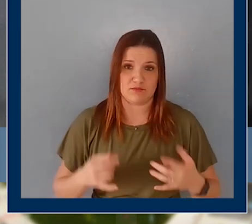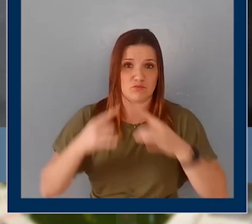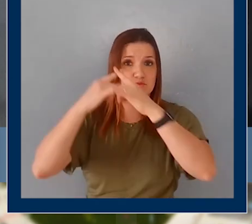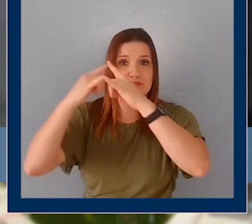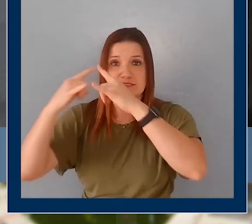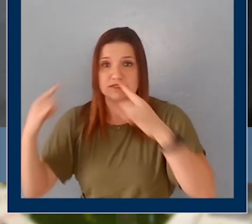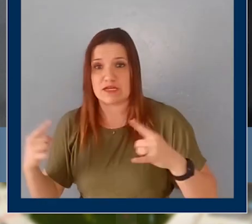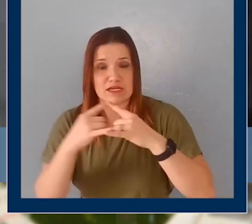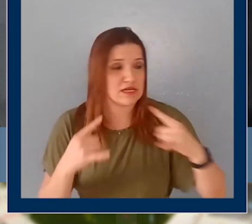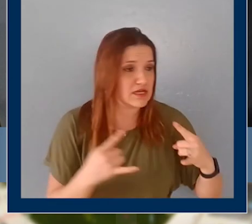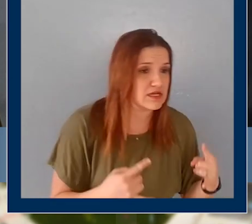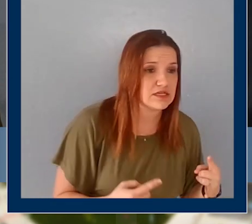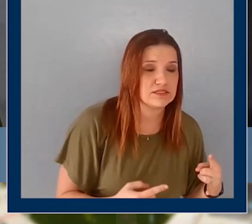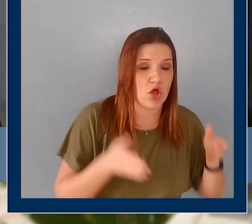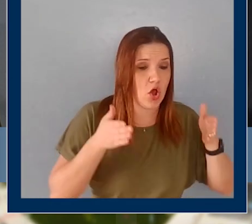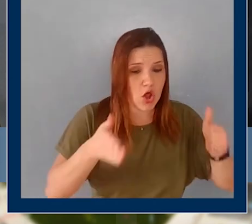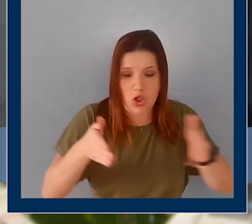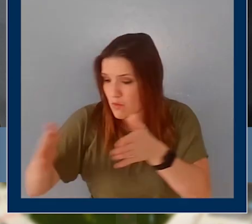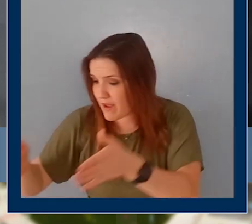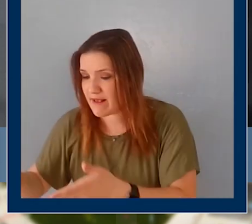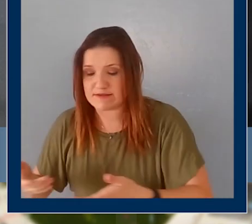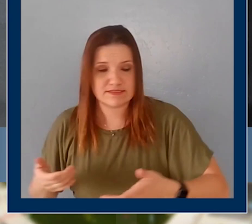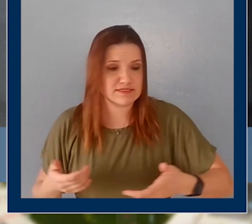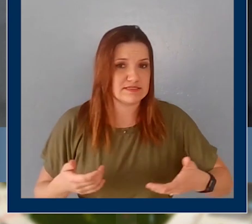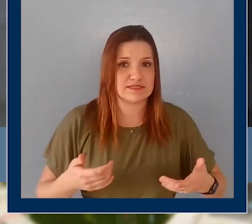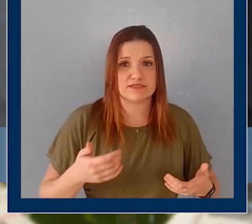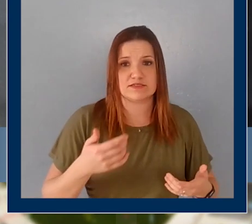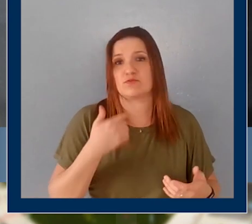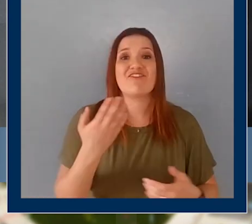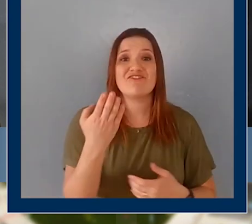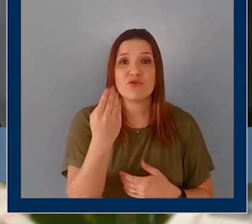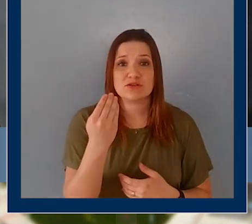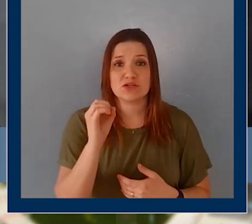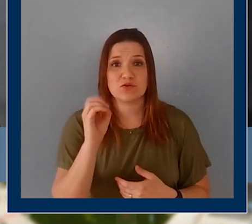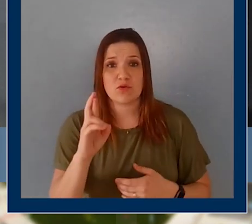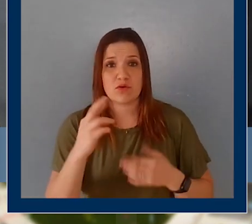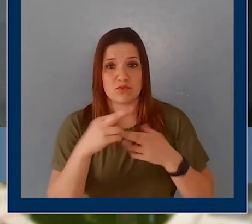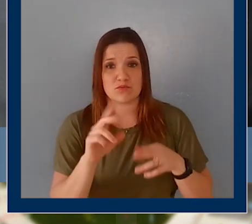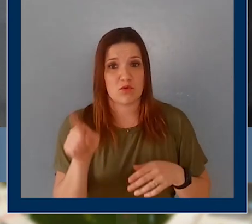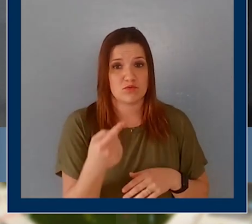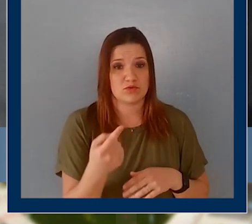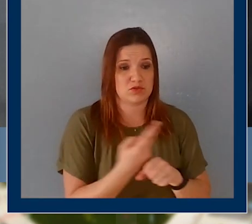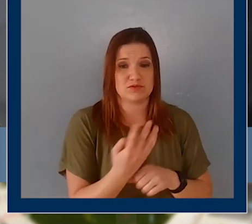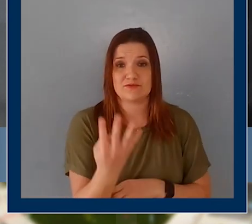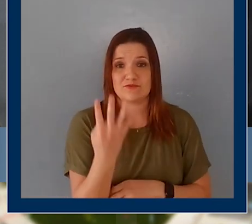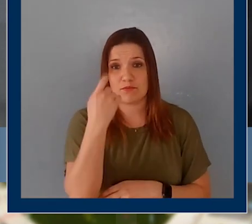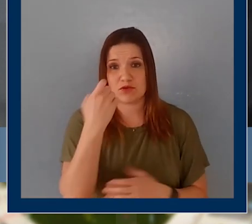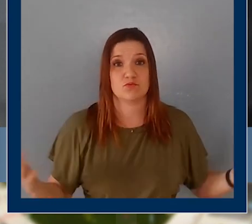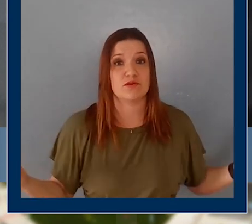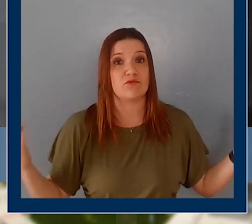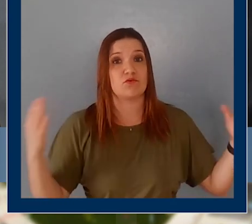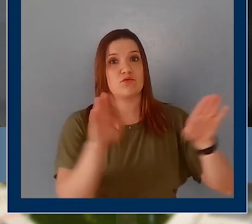converted that endoscopy center into a 10-bed adult unit. So we're pulling out all the